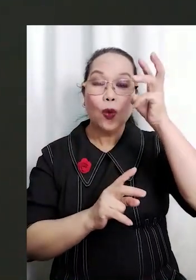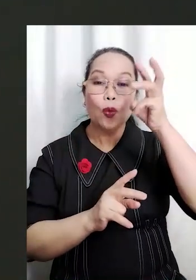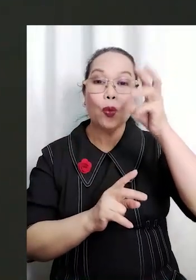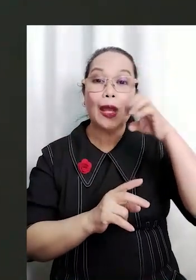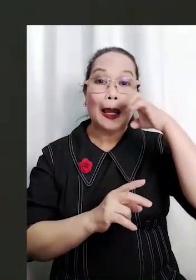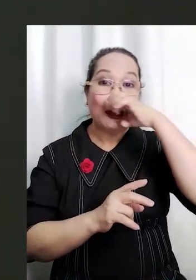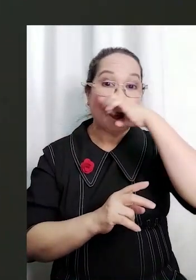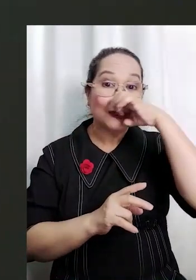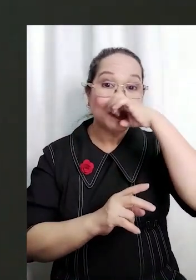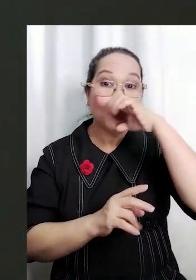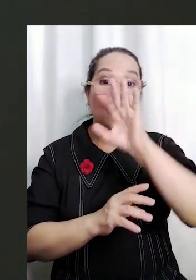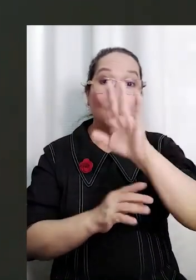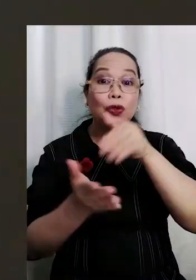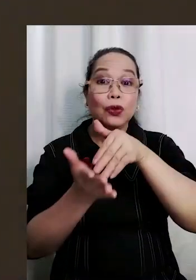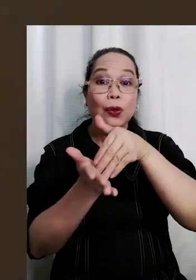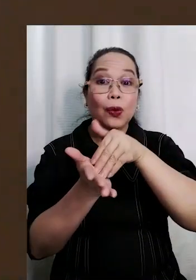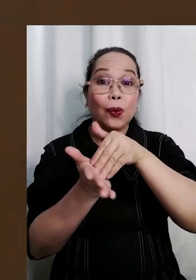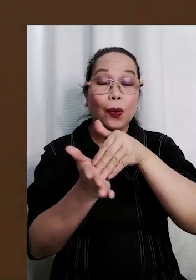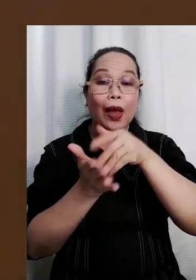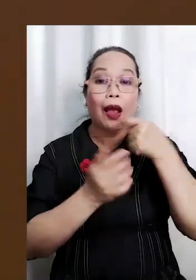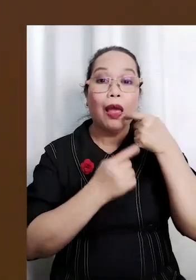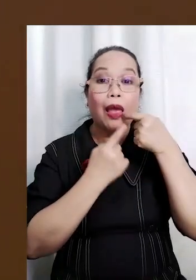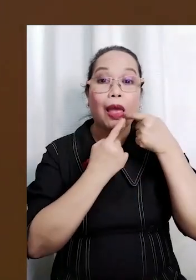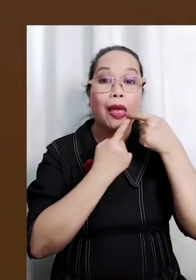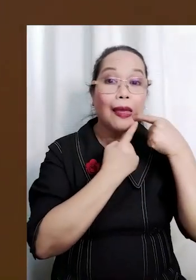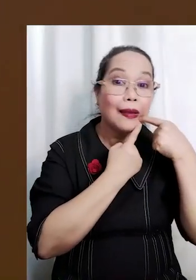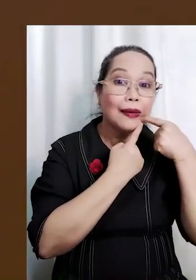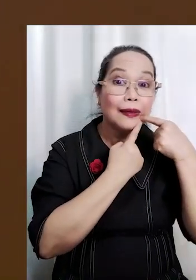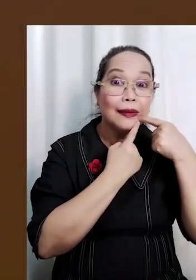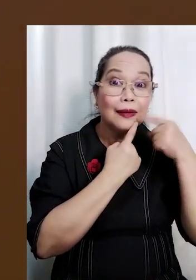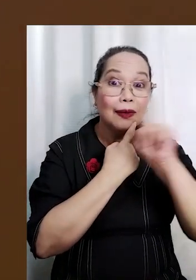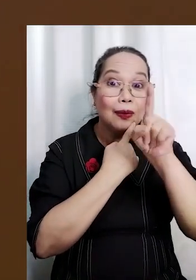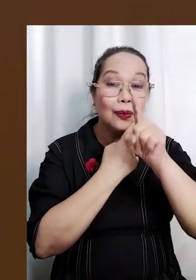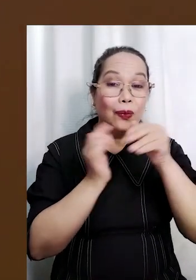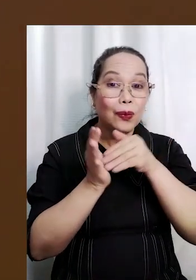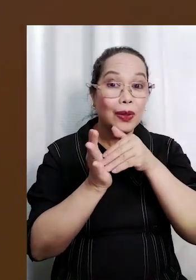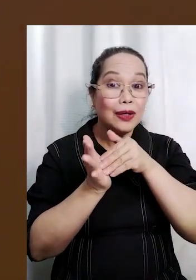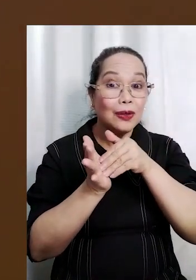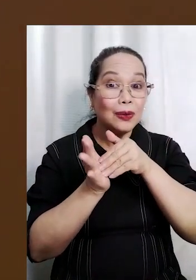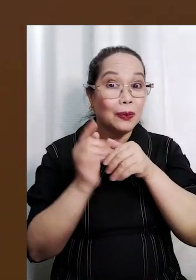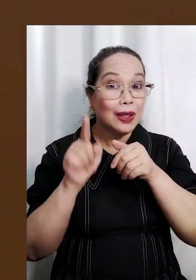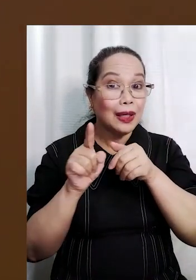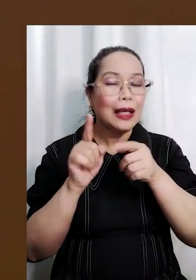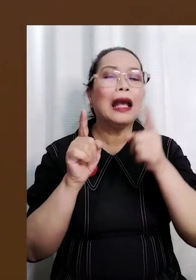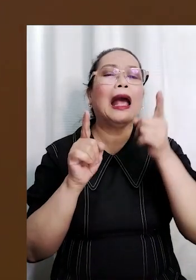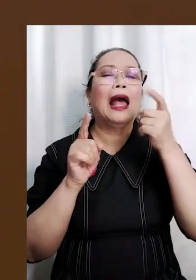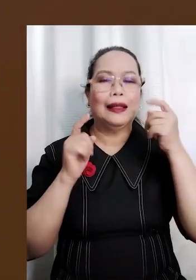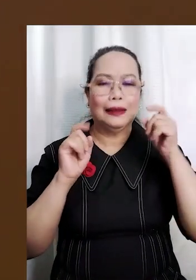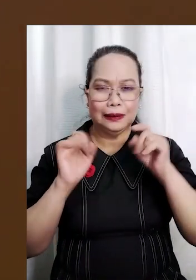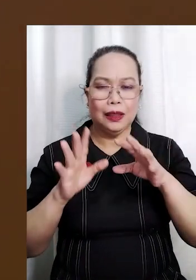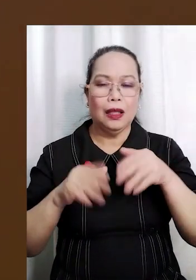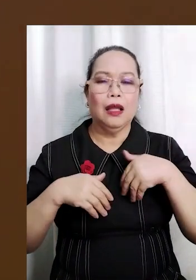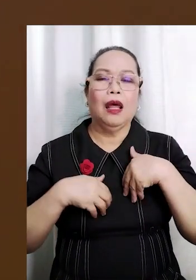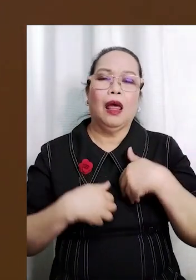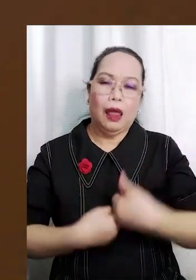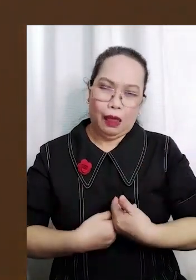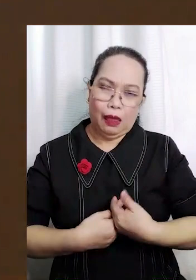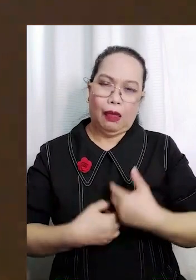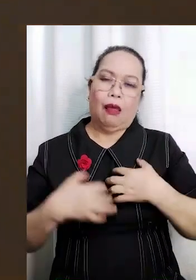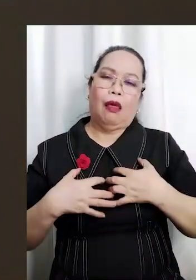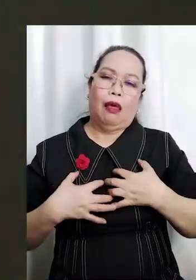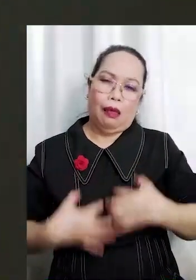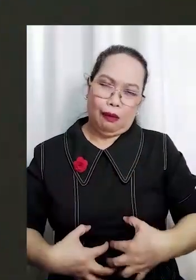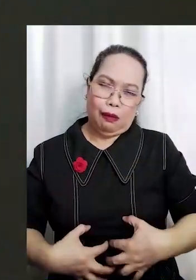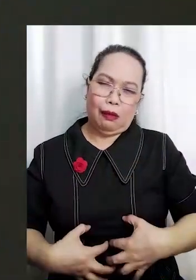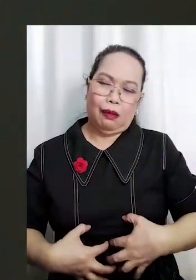will exploit your weakness. He will attack where you are vulnerable. Pagod,